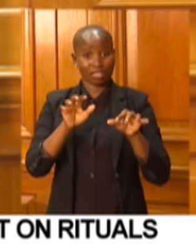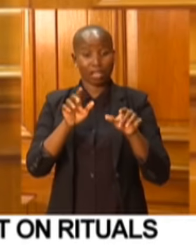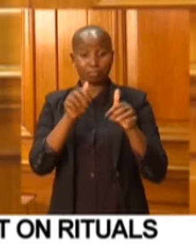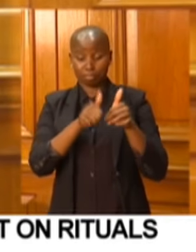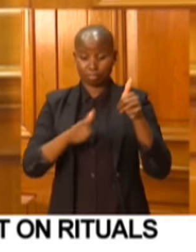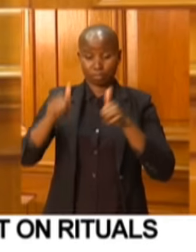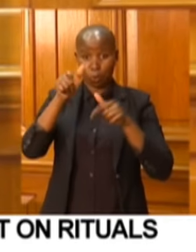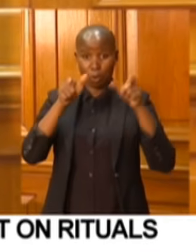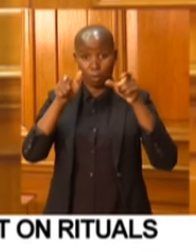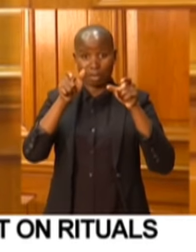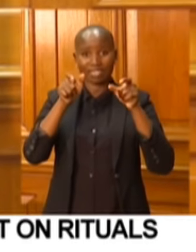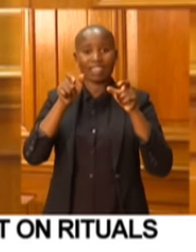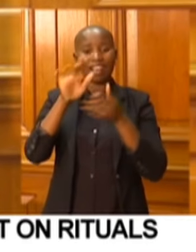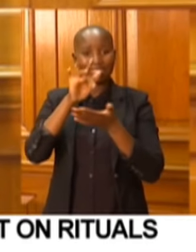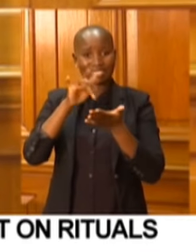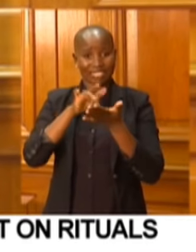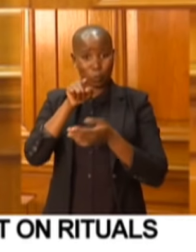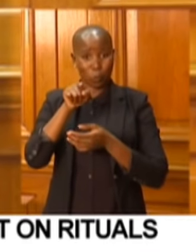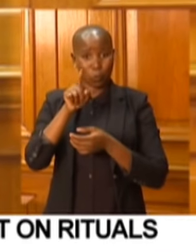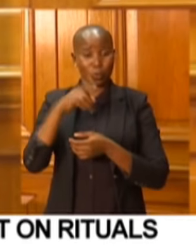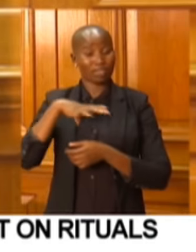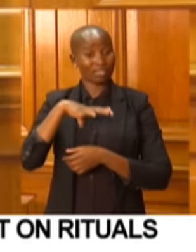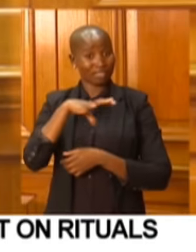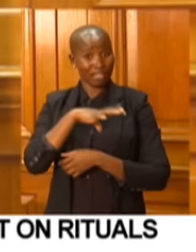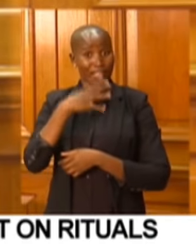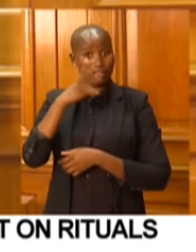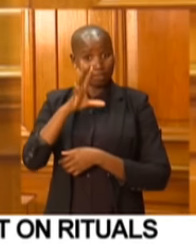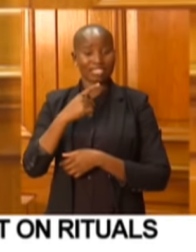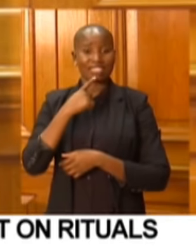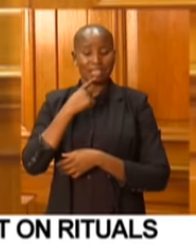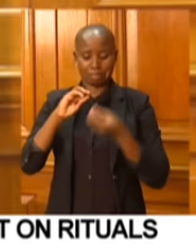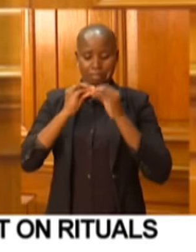to maintain the country on adjusted level 3.